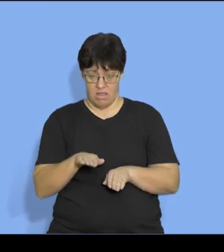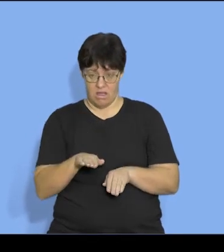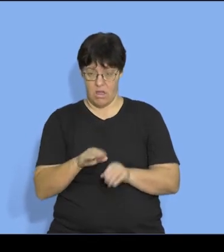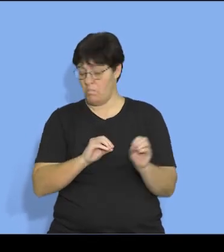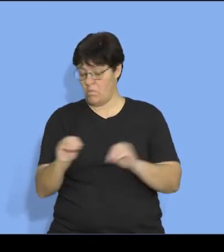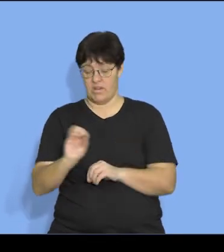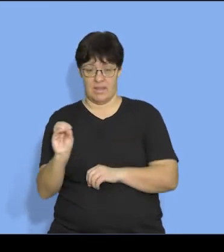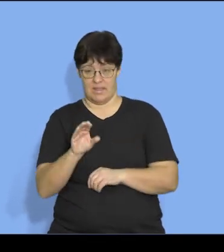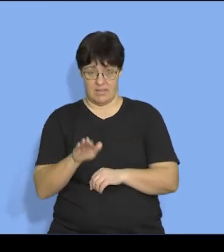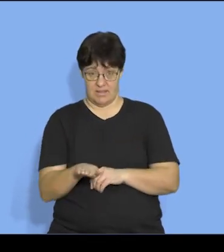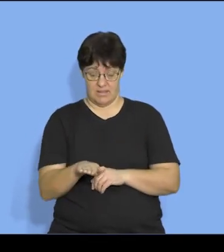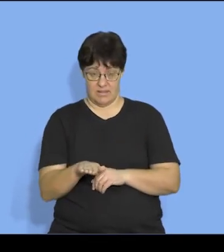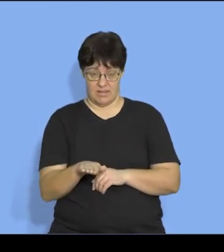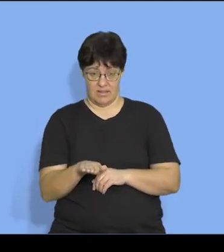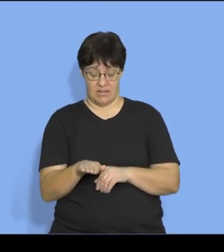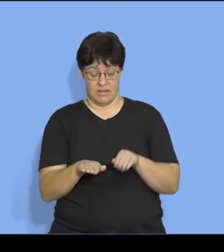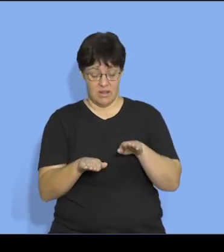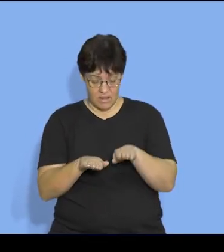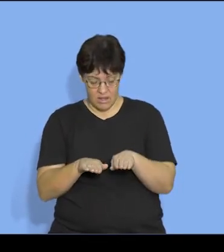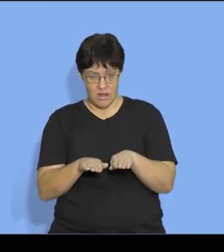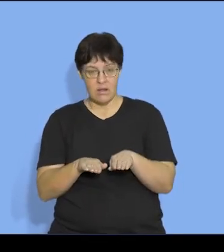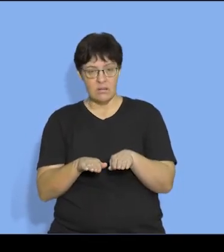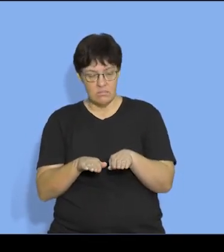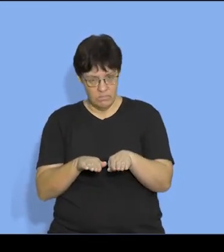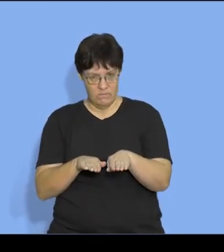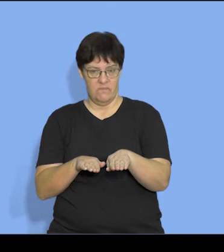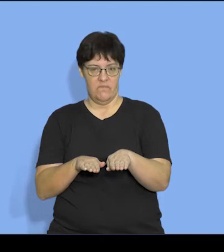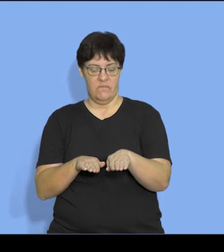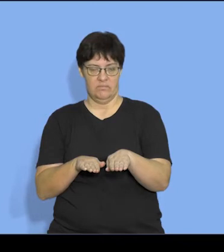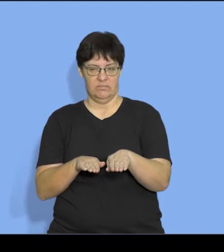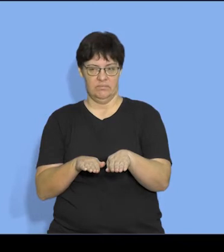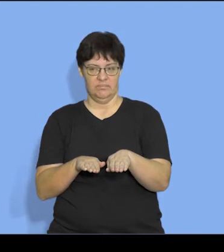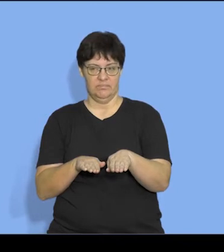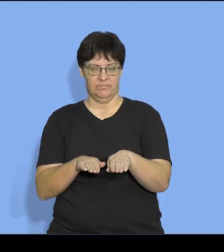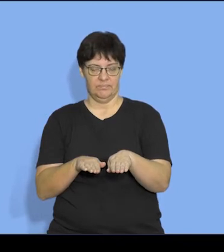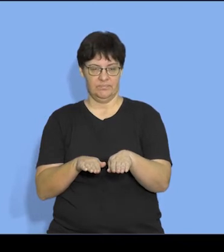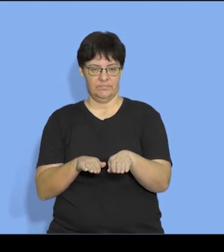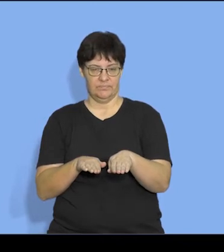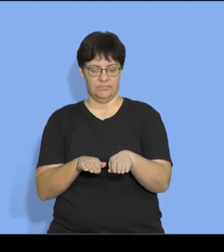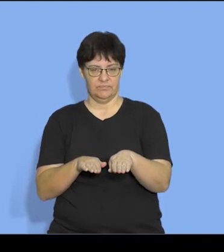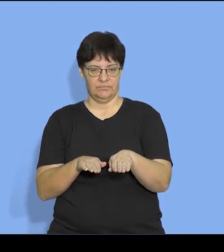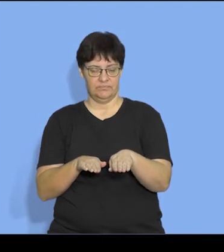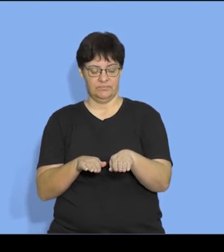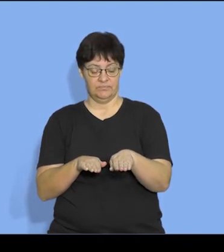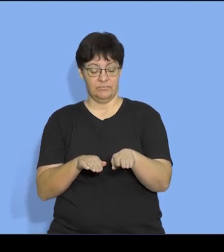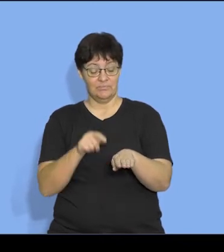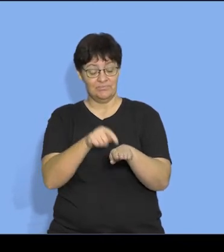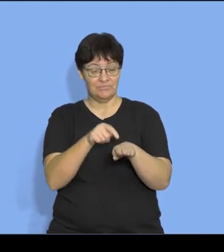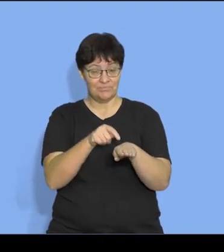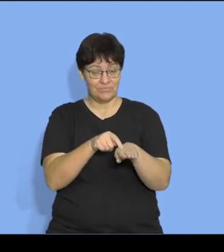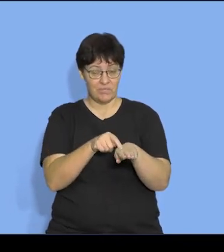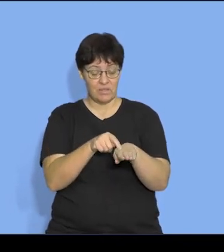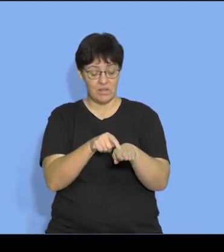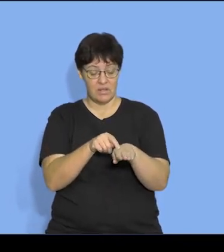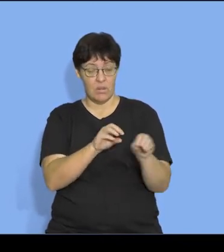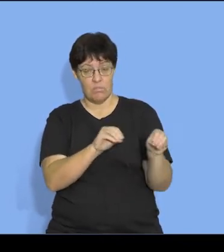moving. This is stationary. This car starts moving, and I want to know, what is your motion